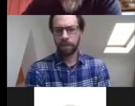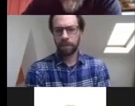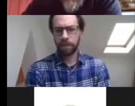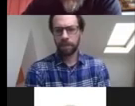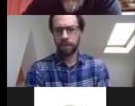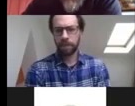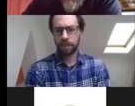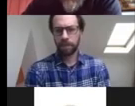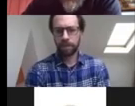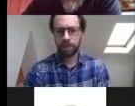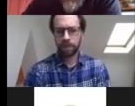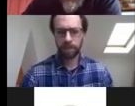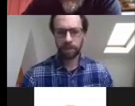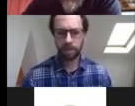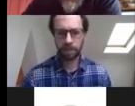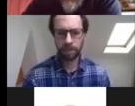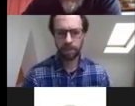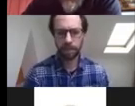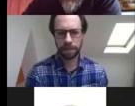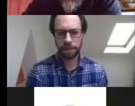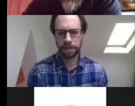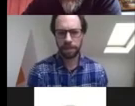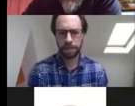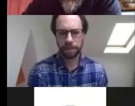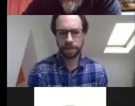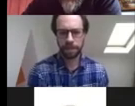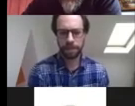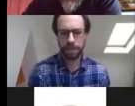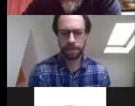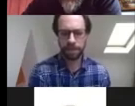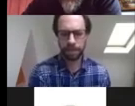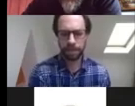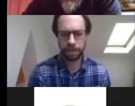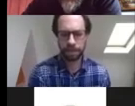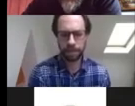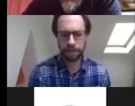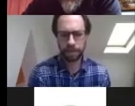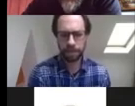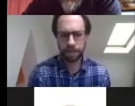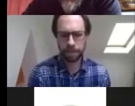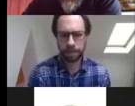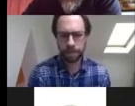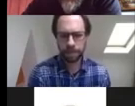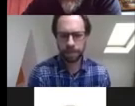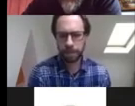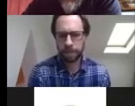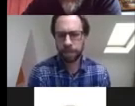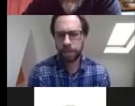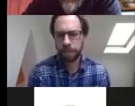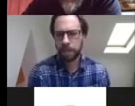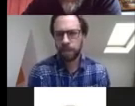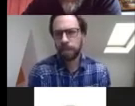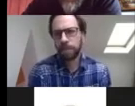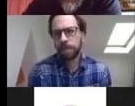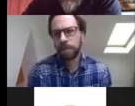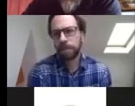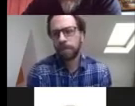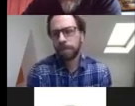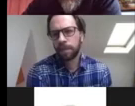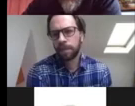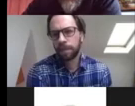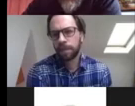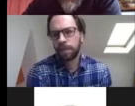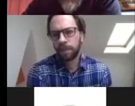not perfect. They're really impressive given their live automatic subtitling, but you'll notice there's a few